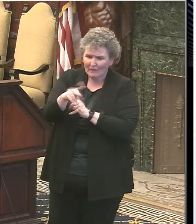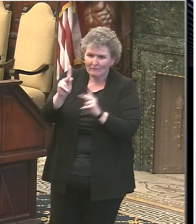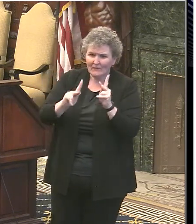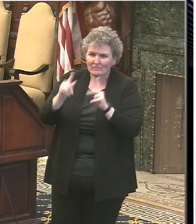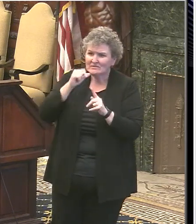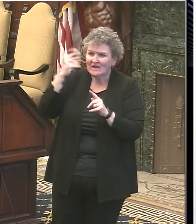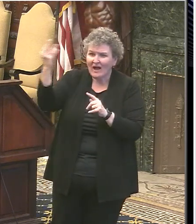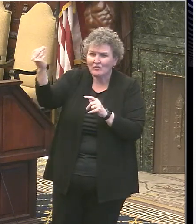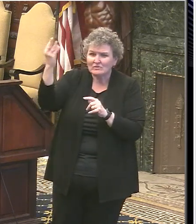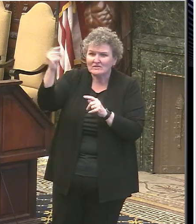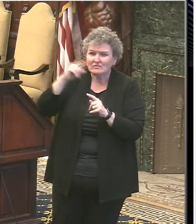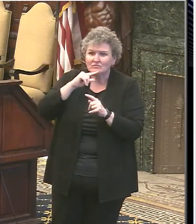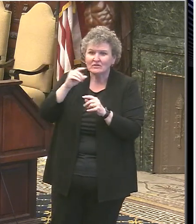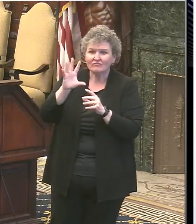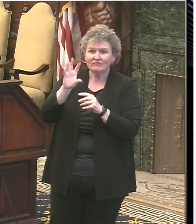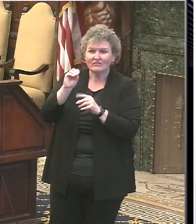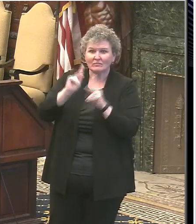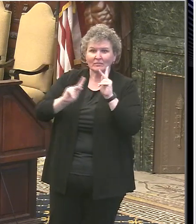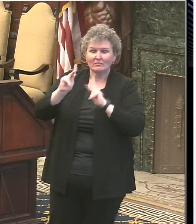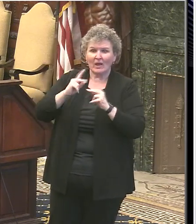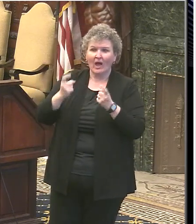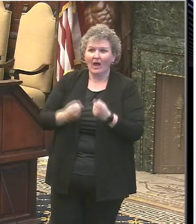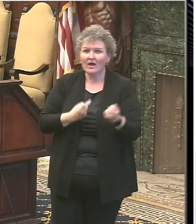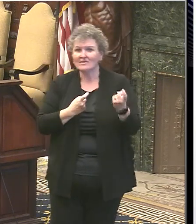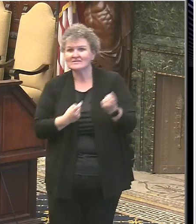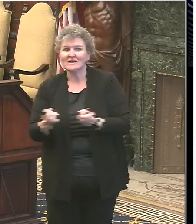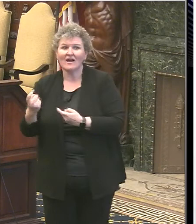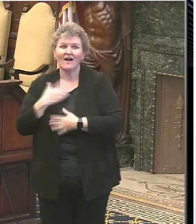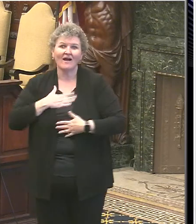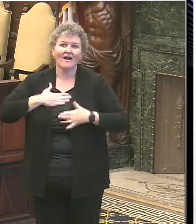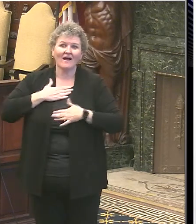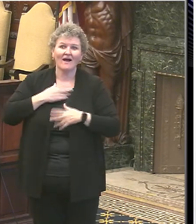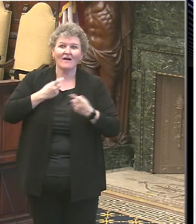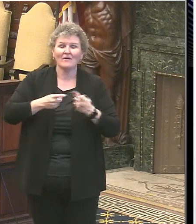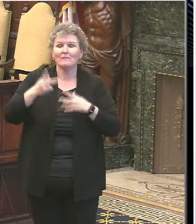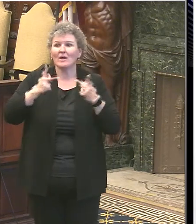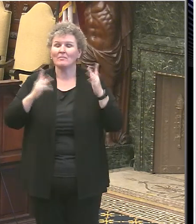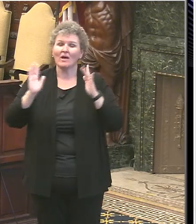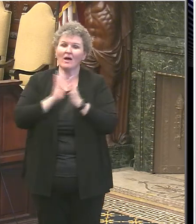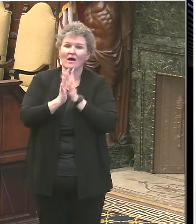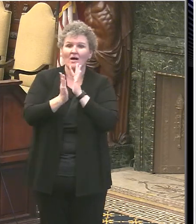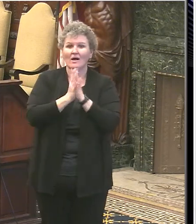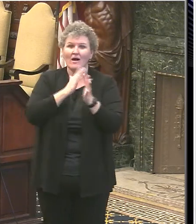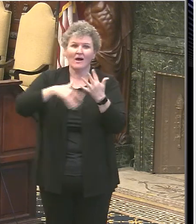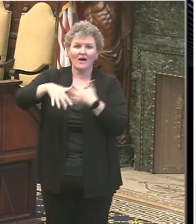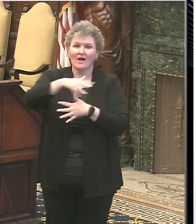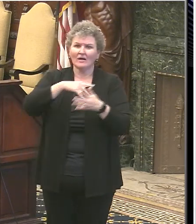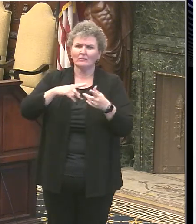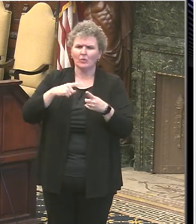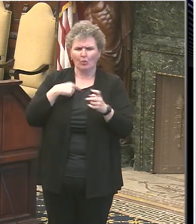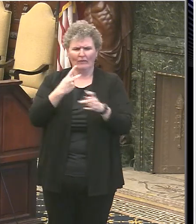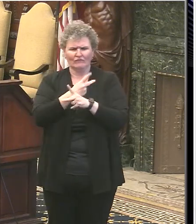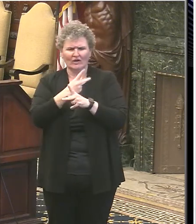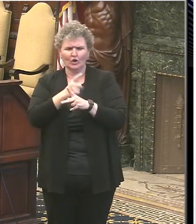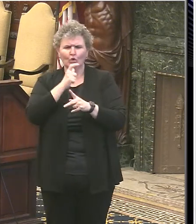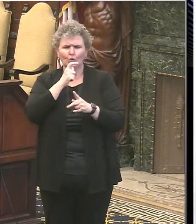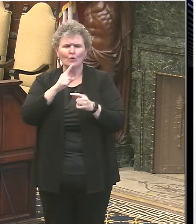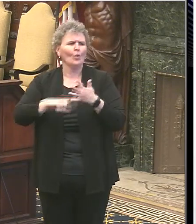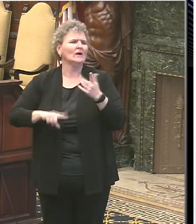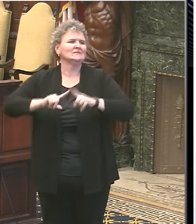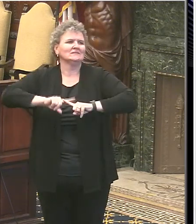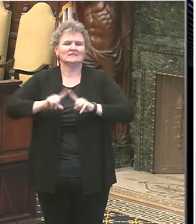there's like 50 people on the ice skating rink and a lot of people mingling with each other. So we're just trying to figure out what the difference is for